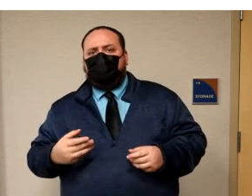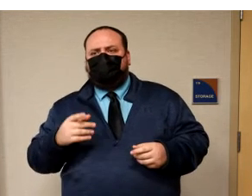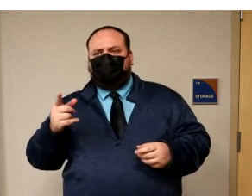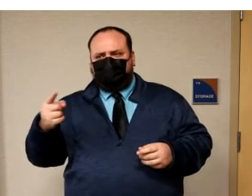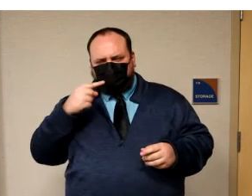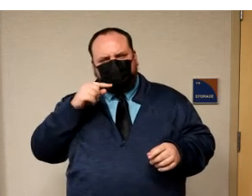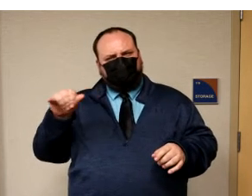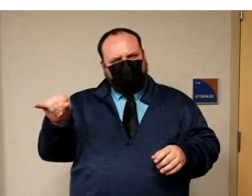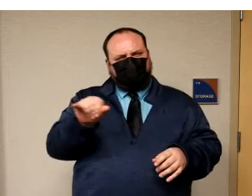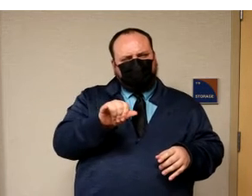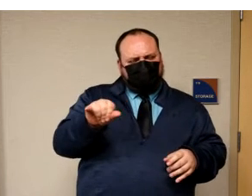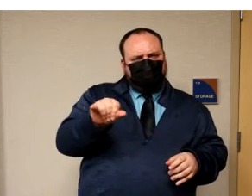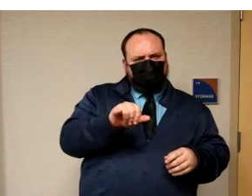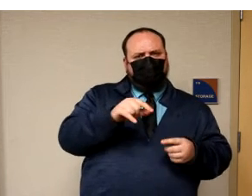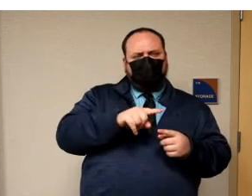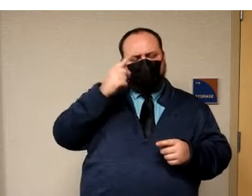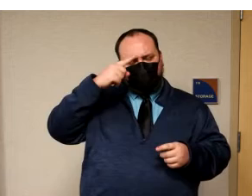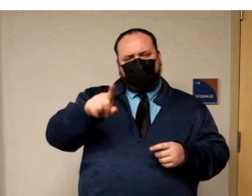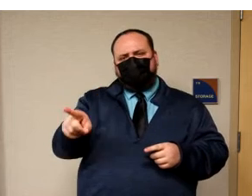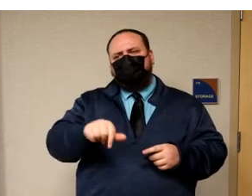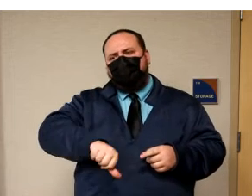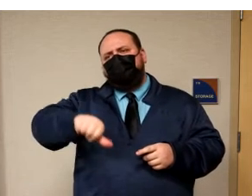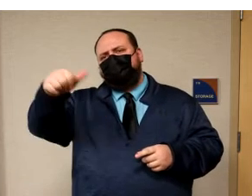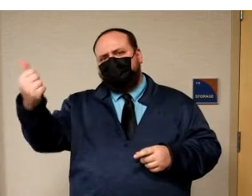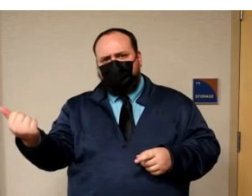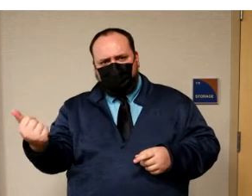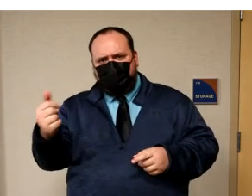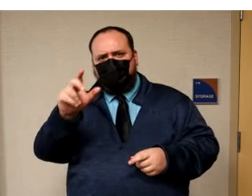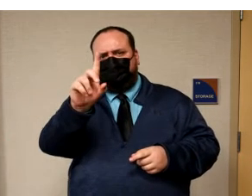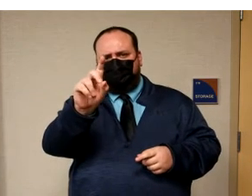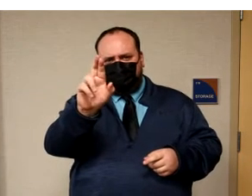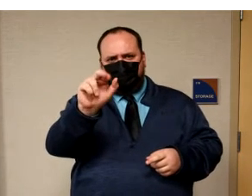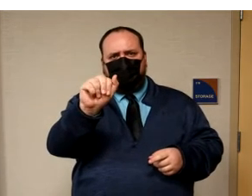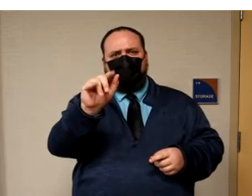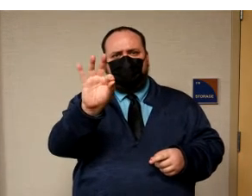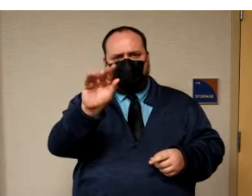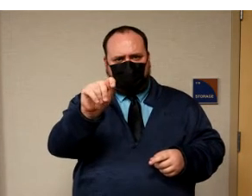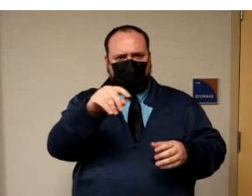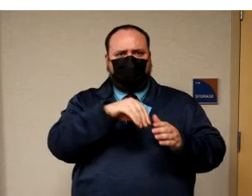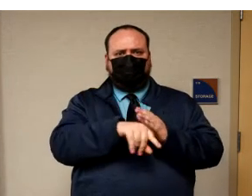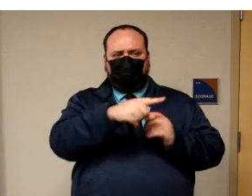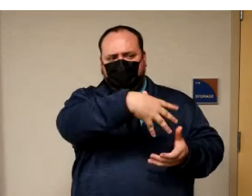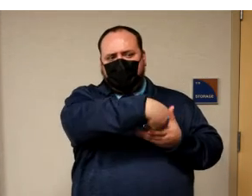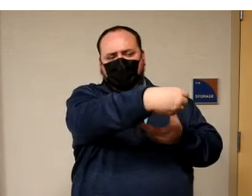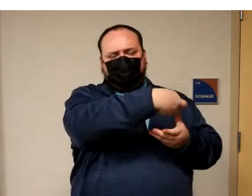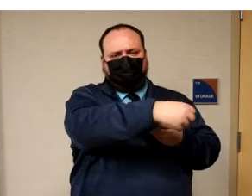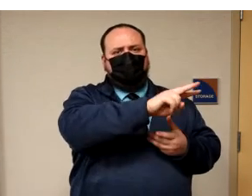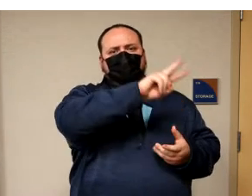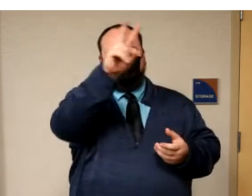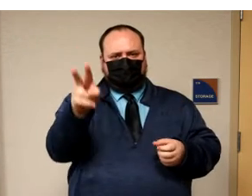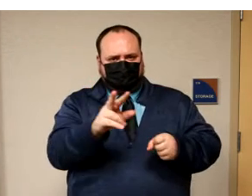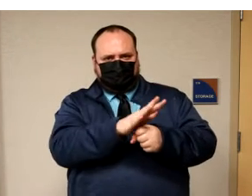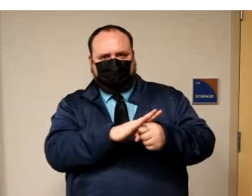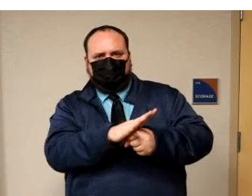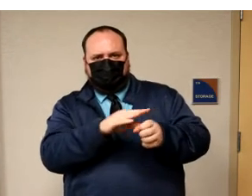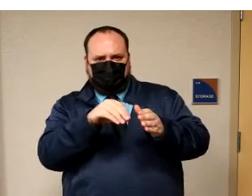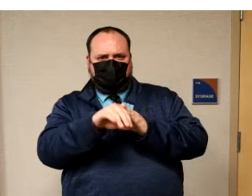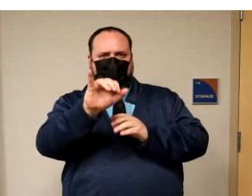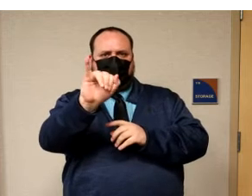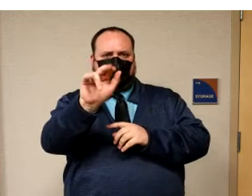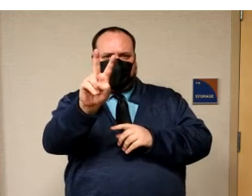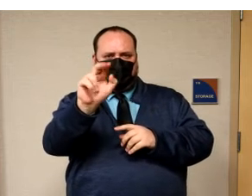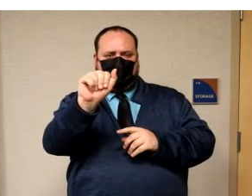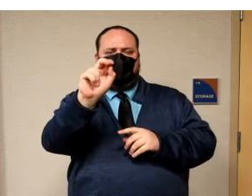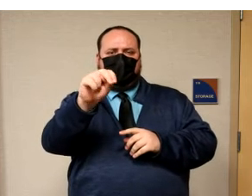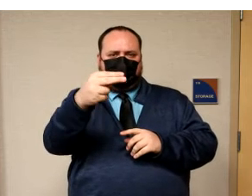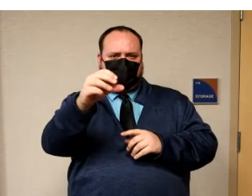similar to the other draft, kind of this outside of Visalia district that takes in Goshen and Ivanhoe and